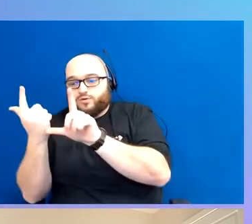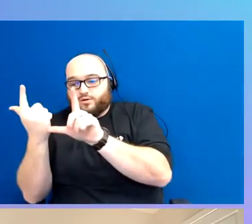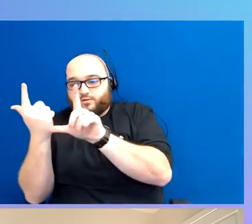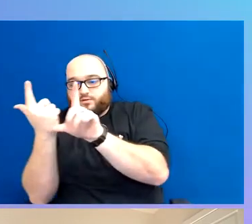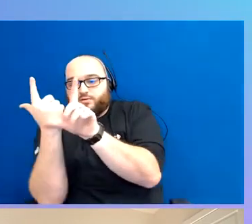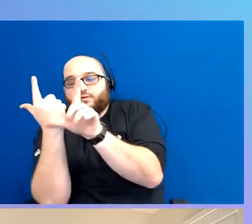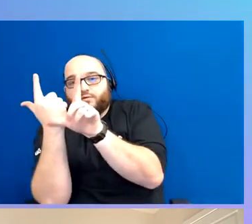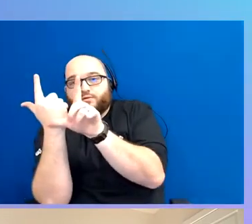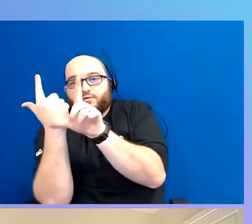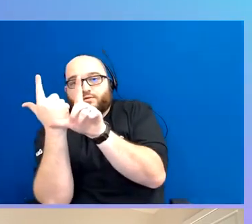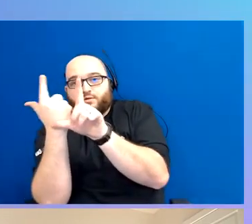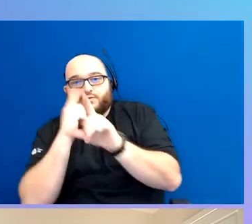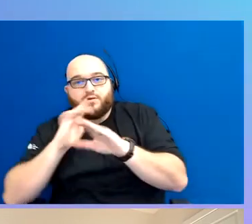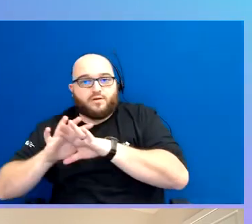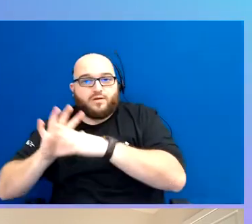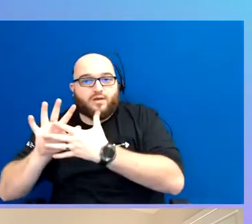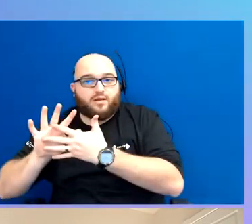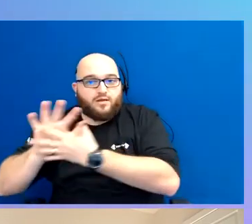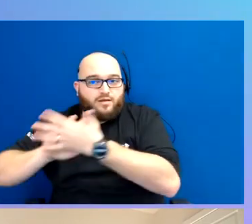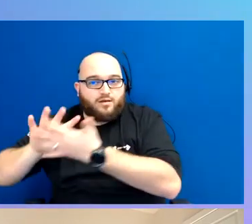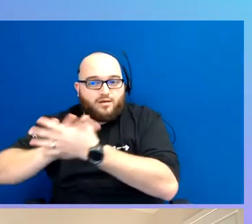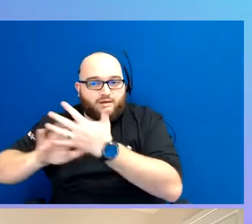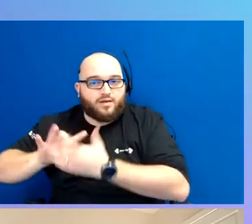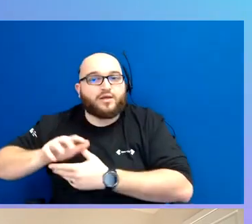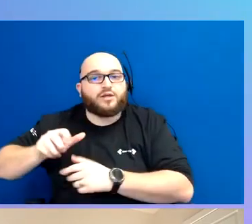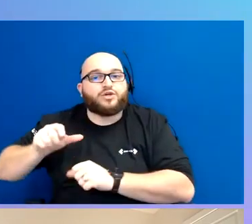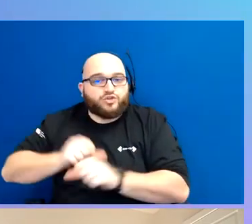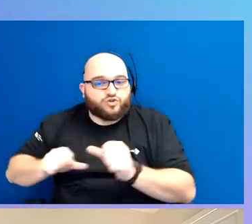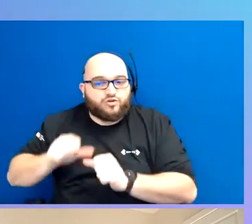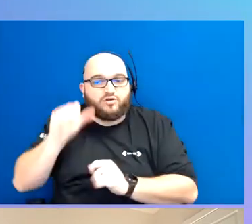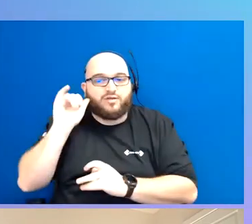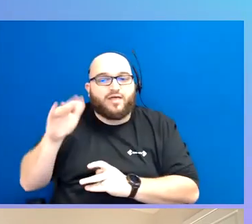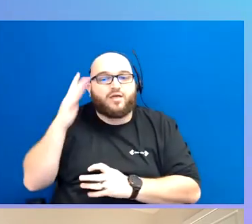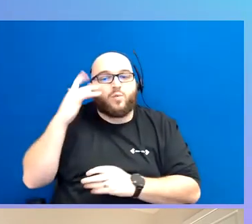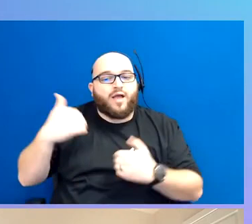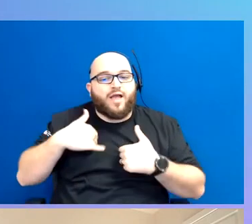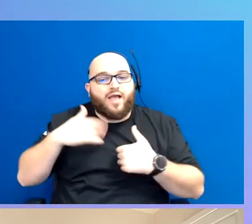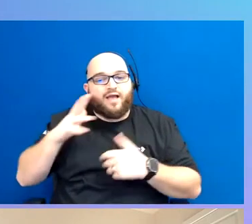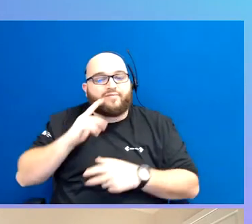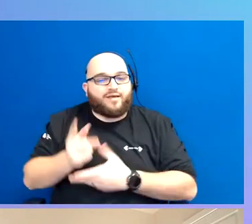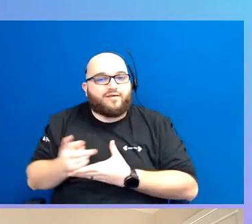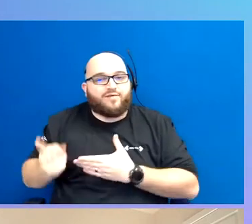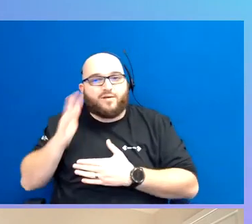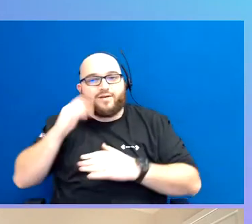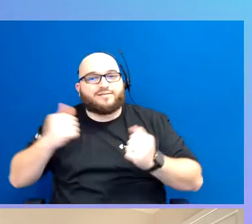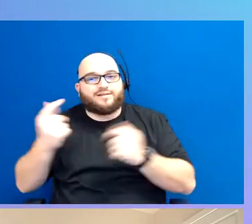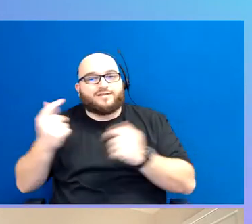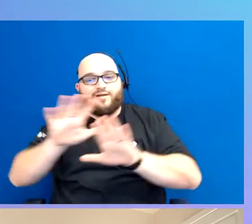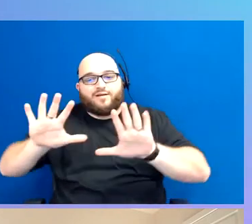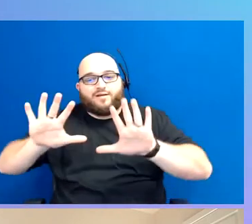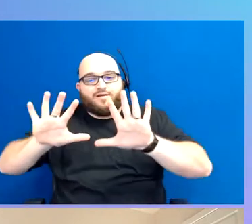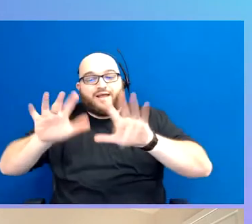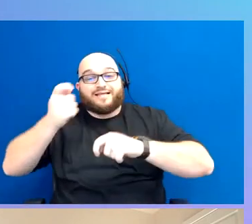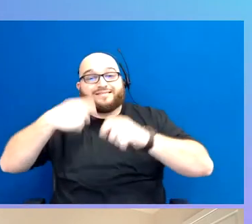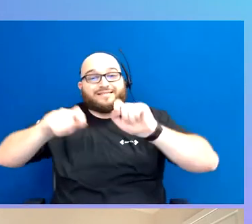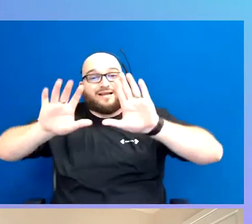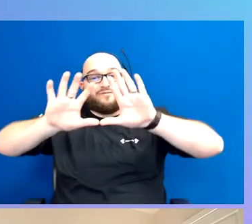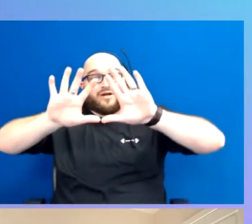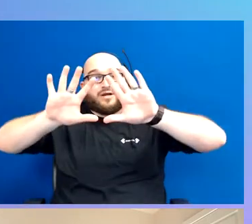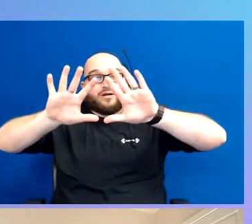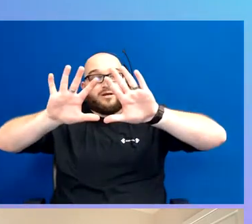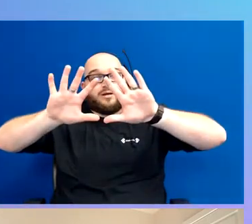less than 24 pixels, and that's why this icon fails the touch target